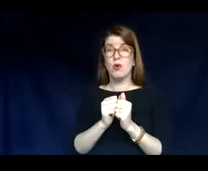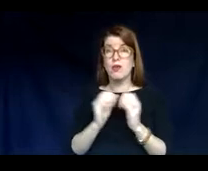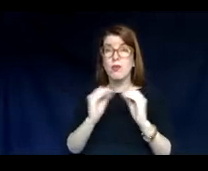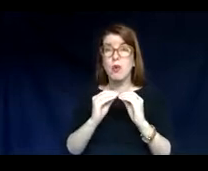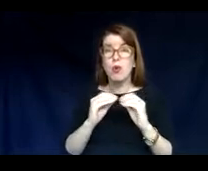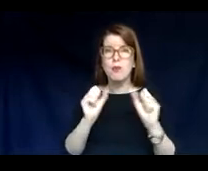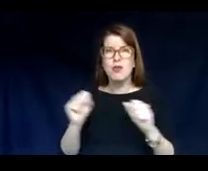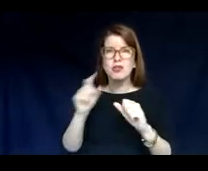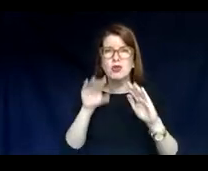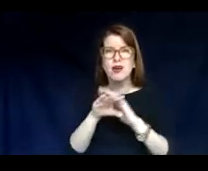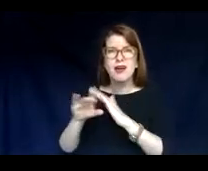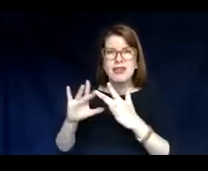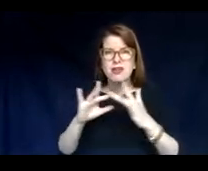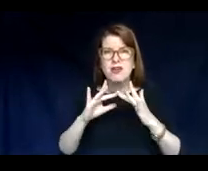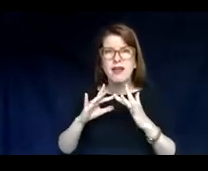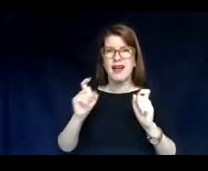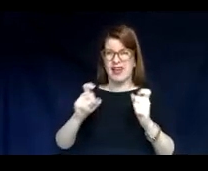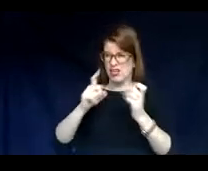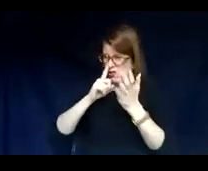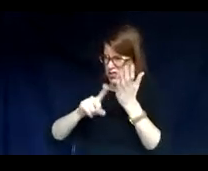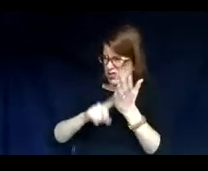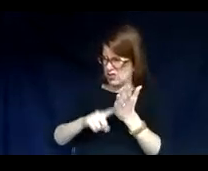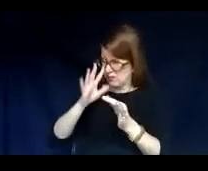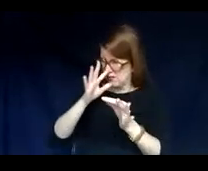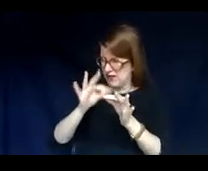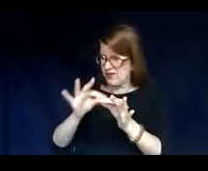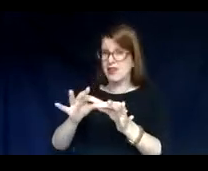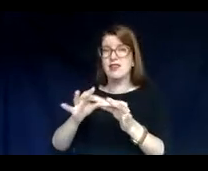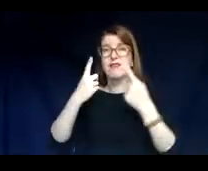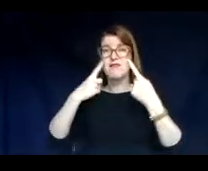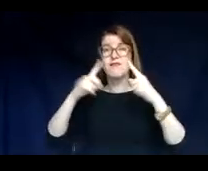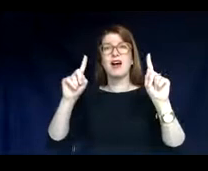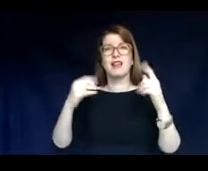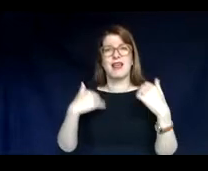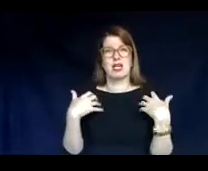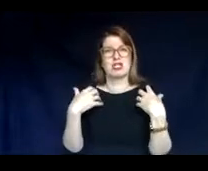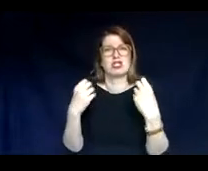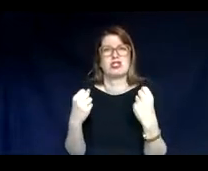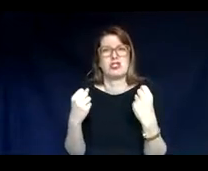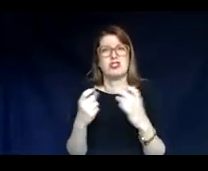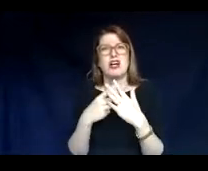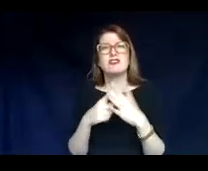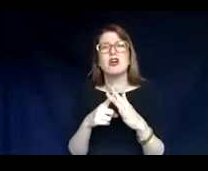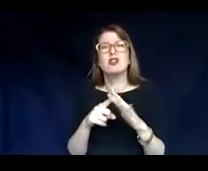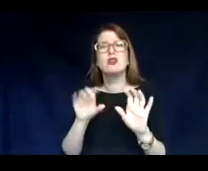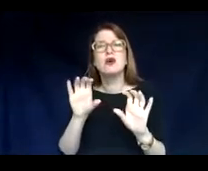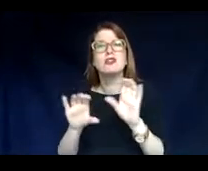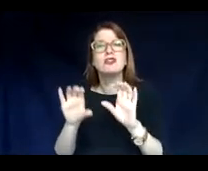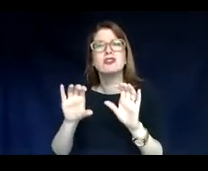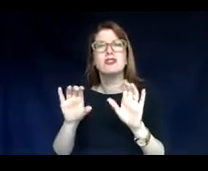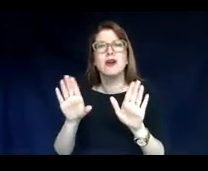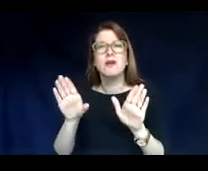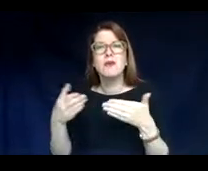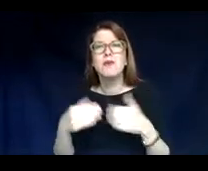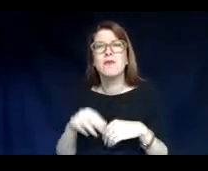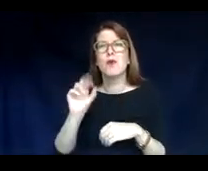answers to the questions. I had to solve this myself. In the end, mustering enough courage, I began to seek counsel from chat rooms and bulletin boards. And bulletin boards